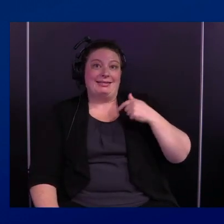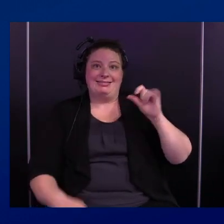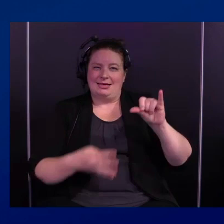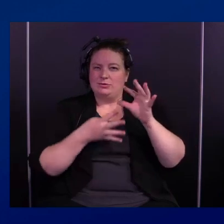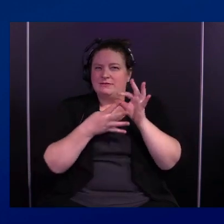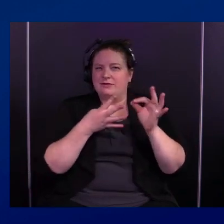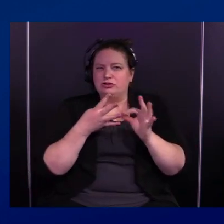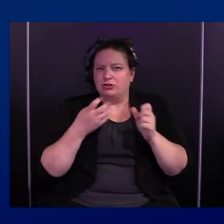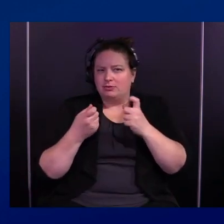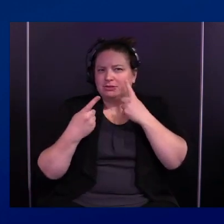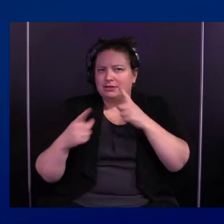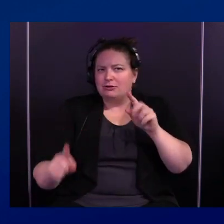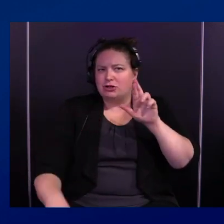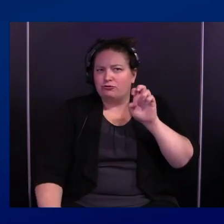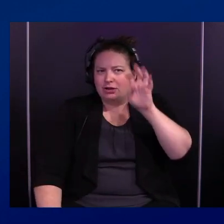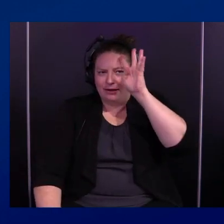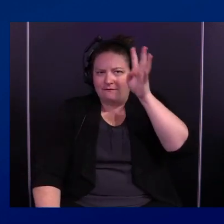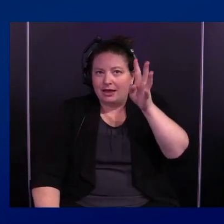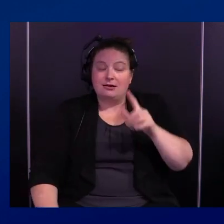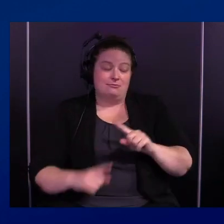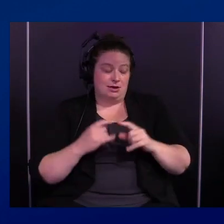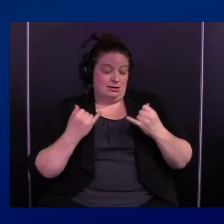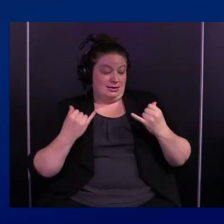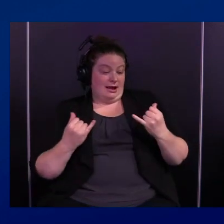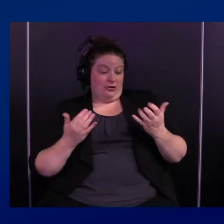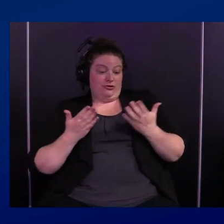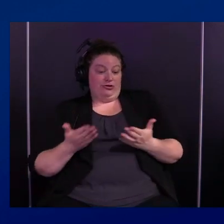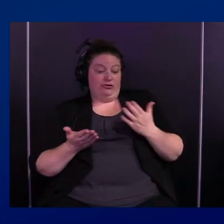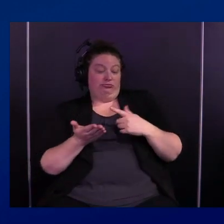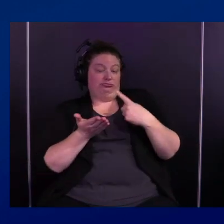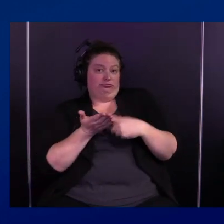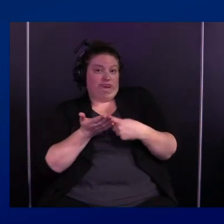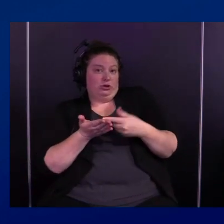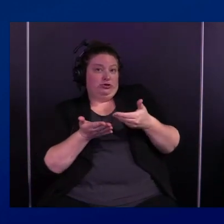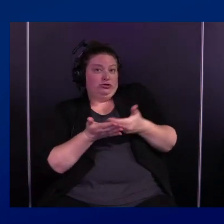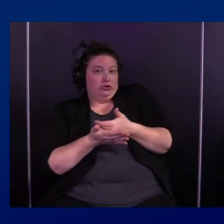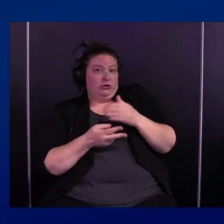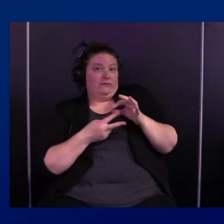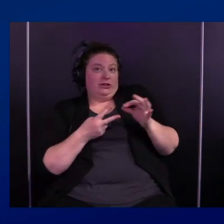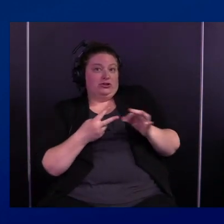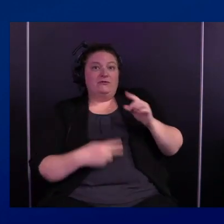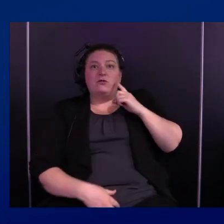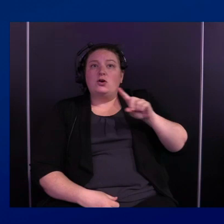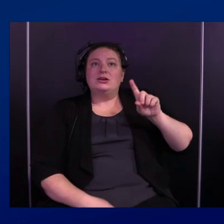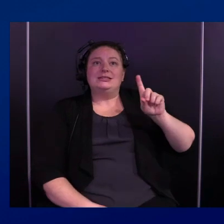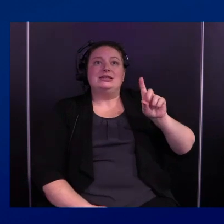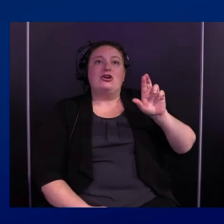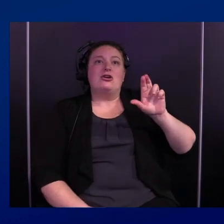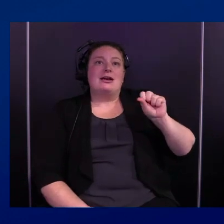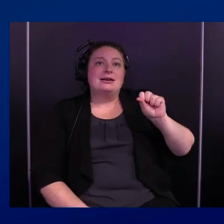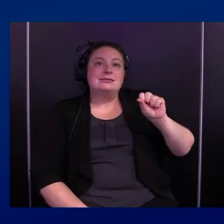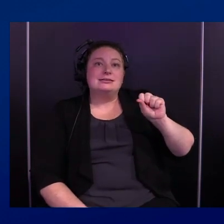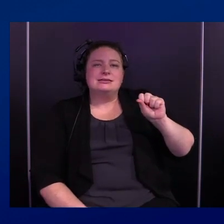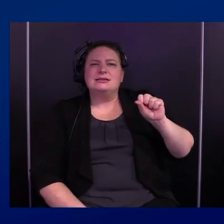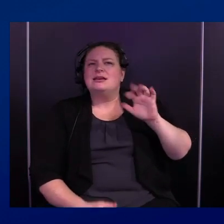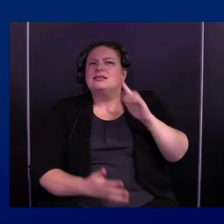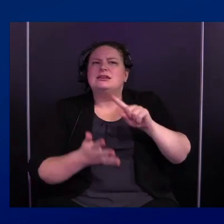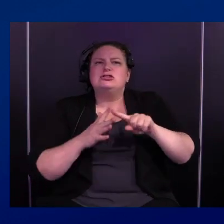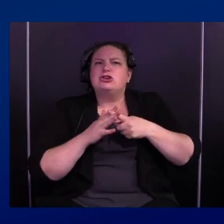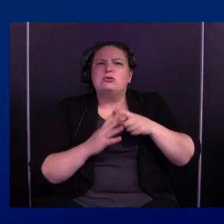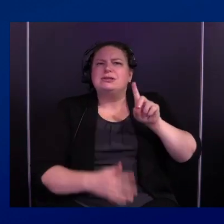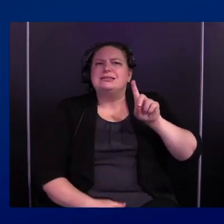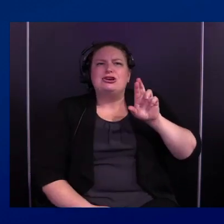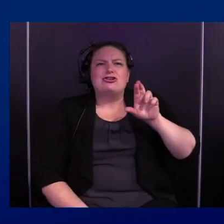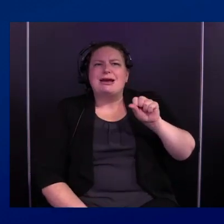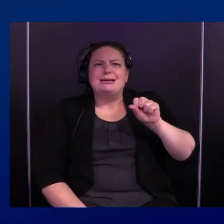at reInvent. But you're here to talk about a new feature of DRS, and let's start with what